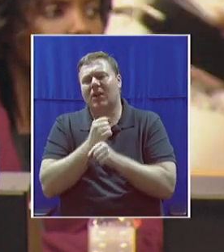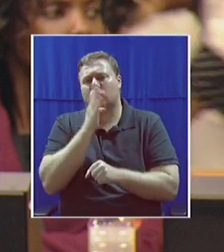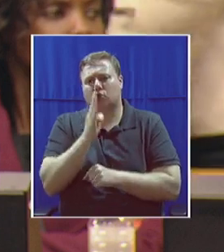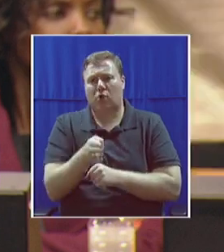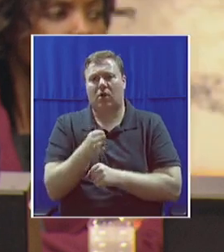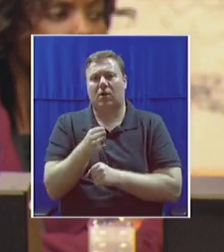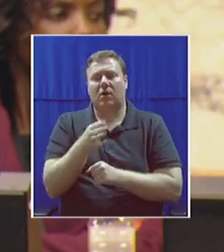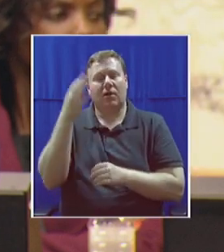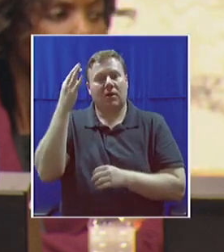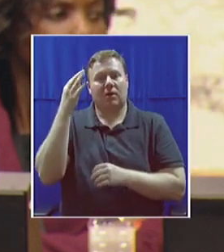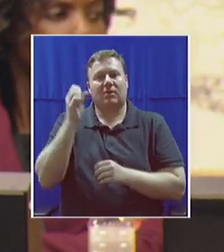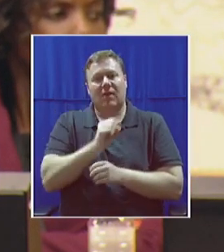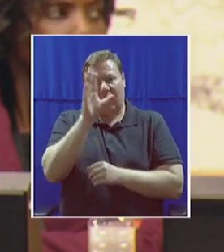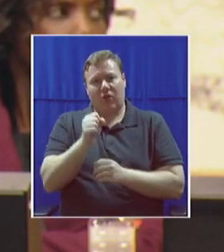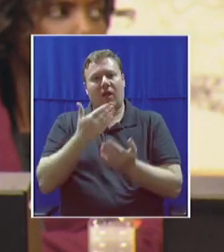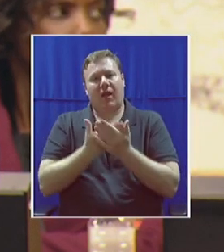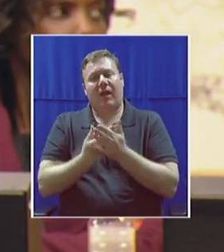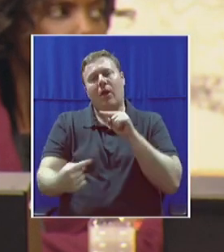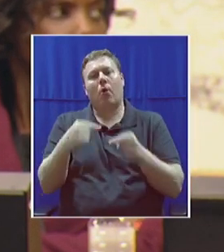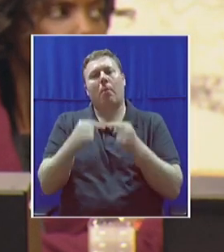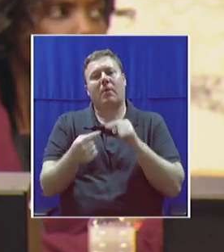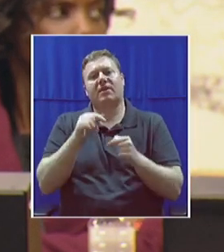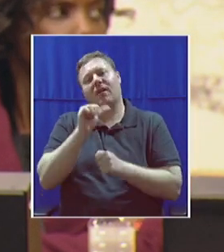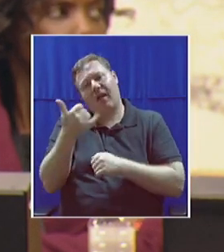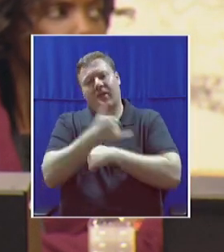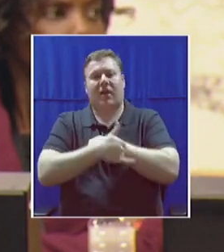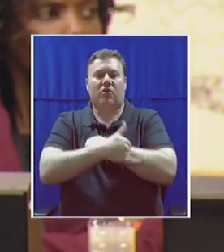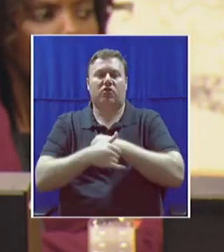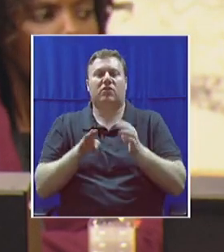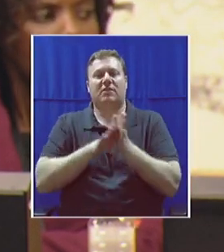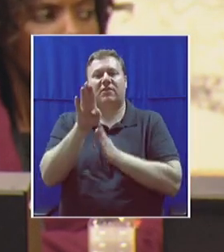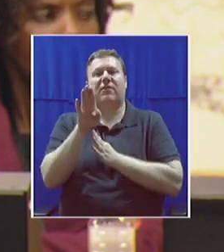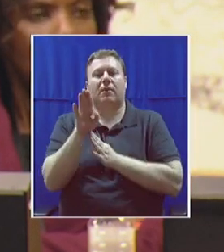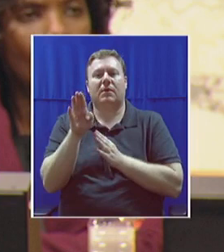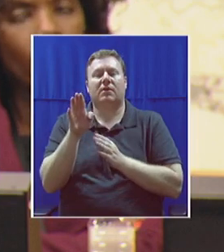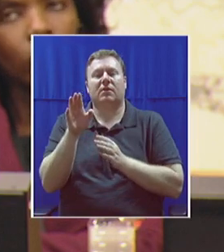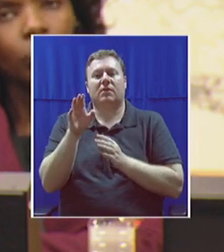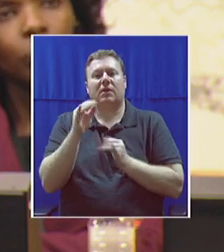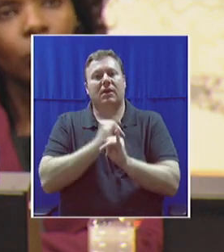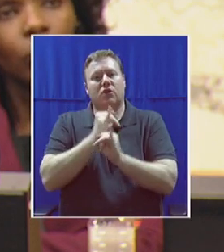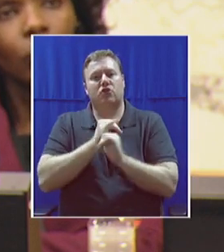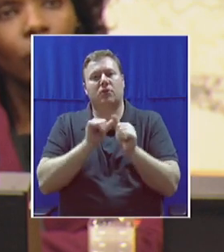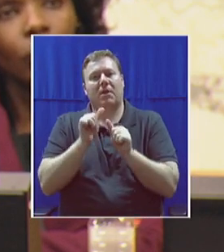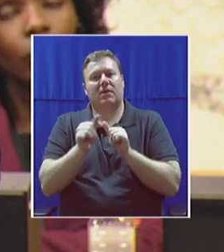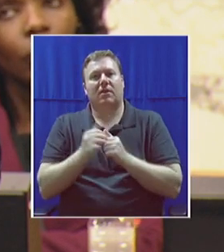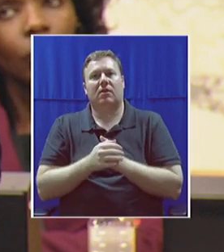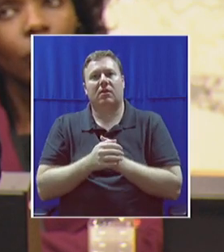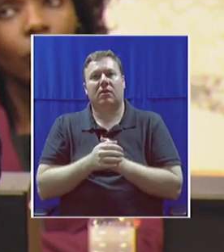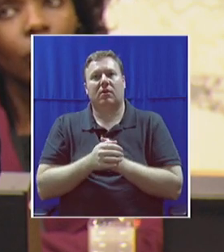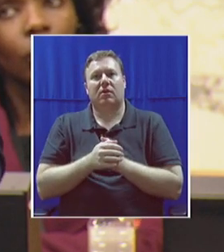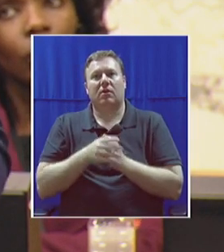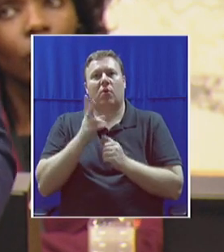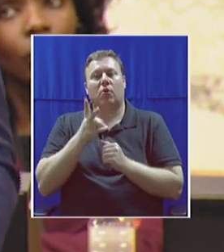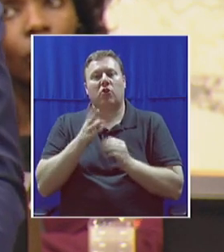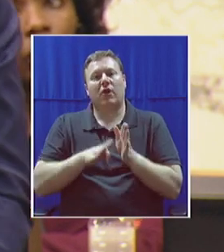to compete successfully with countries that have more developed petroleum Industries and also increase the